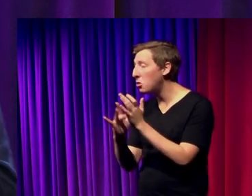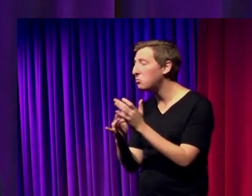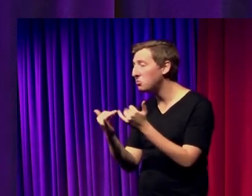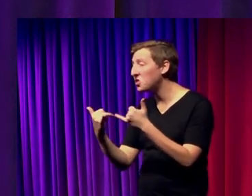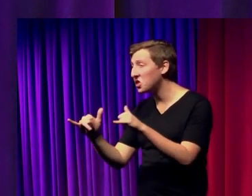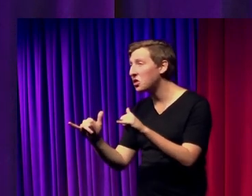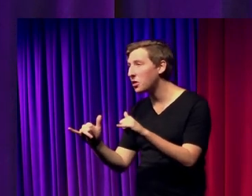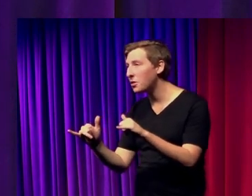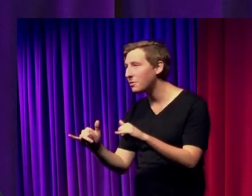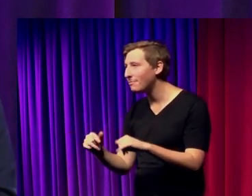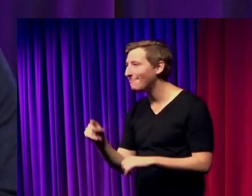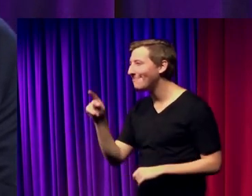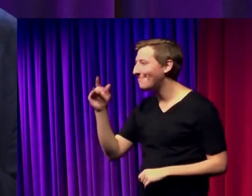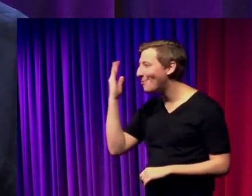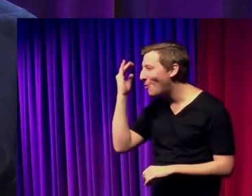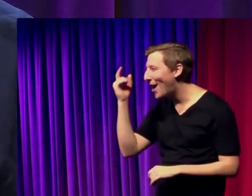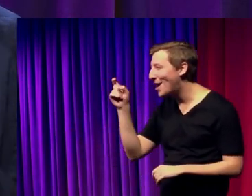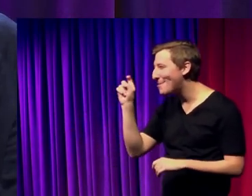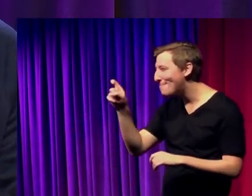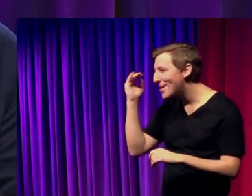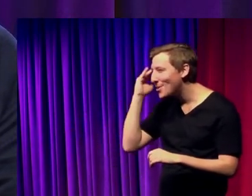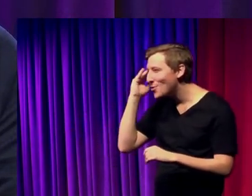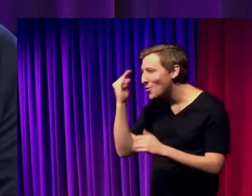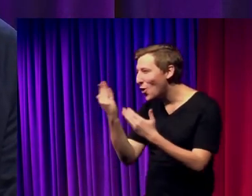enemies are up to.